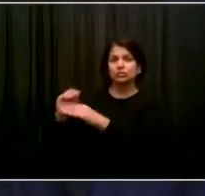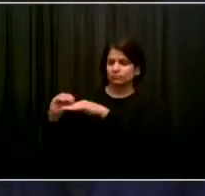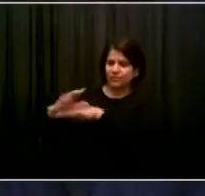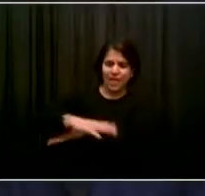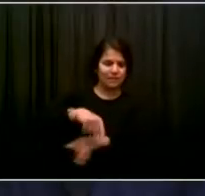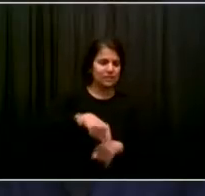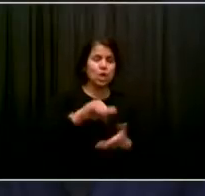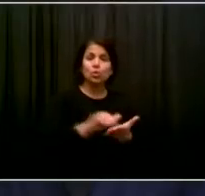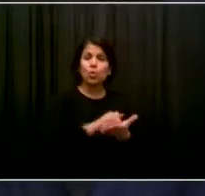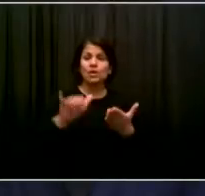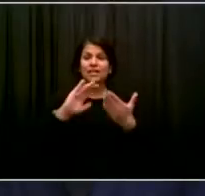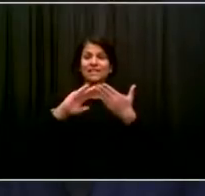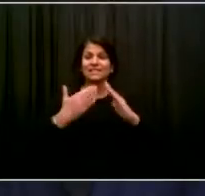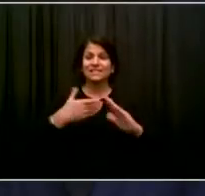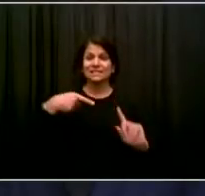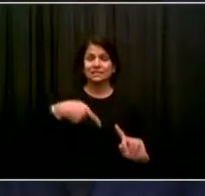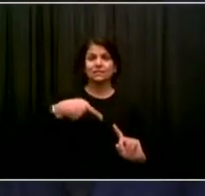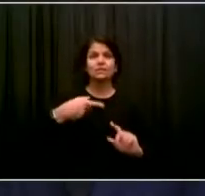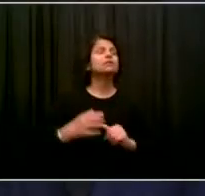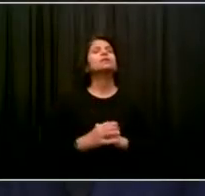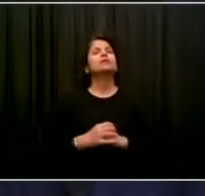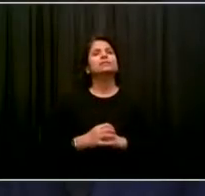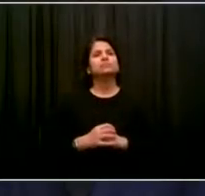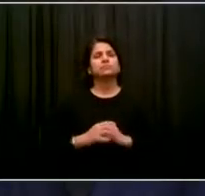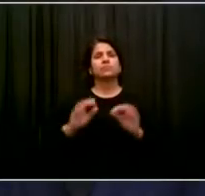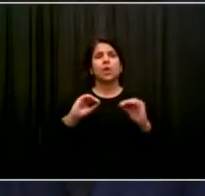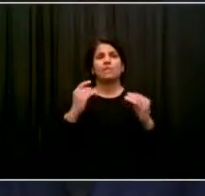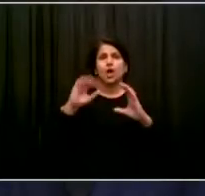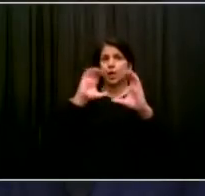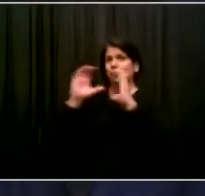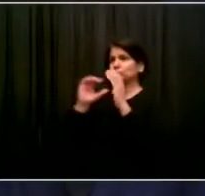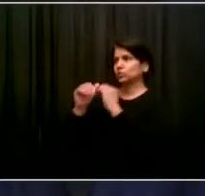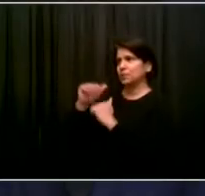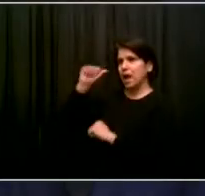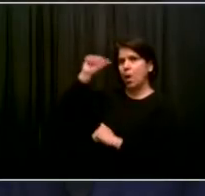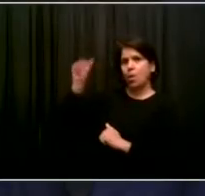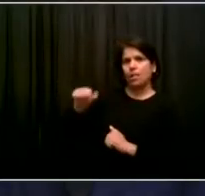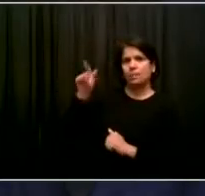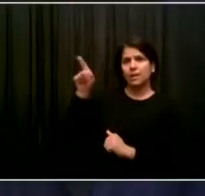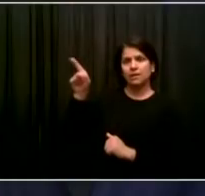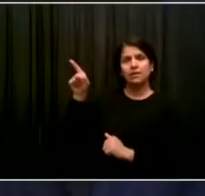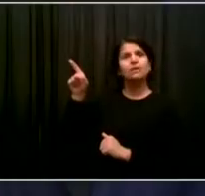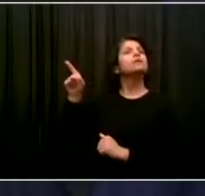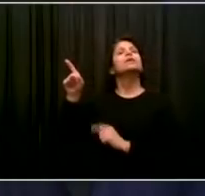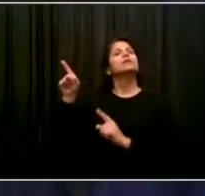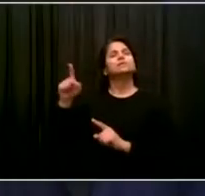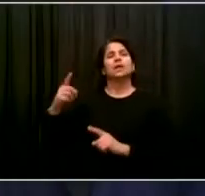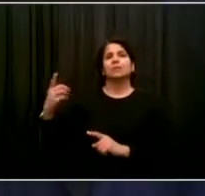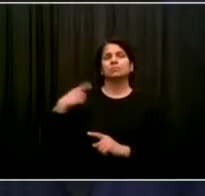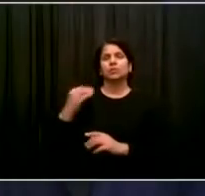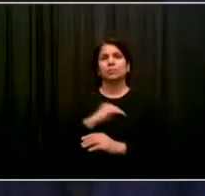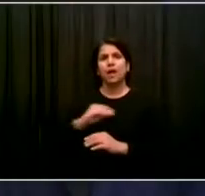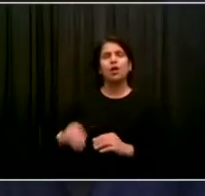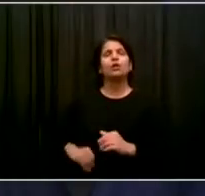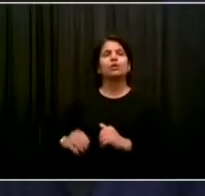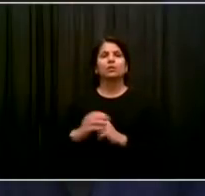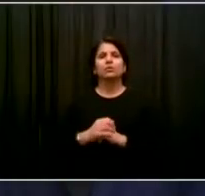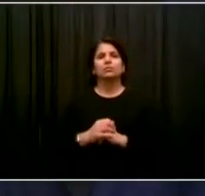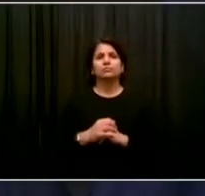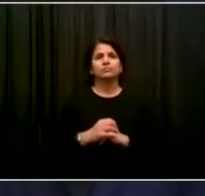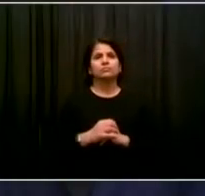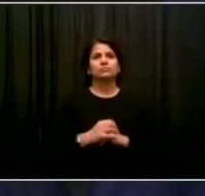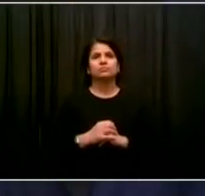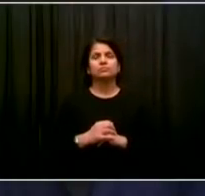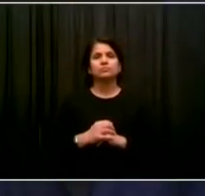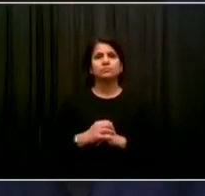communicating with Albany. The first deputy mayor, Amazing Lorraine Grillo, is communicating with